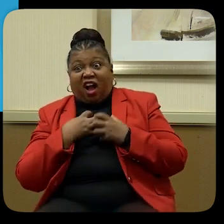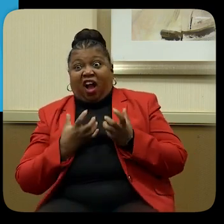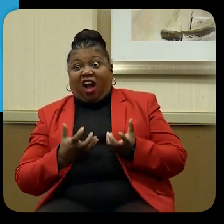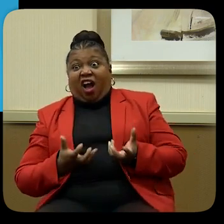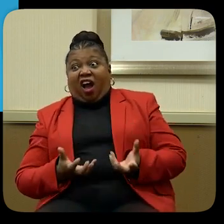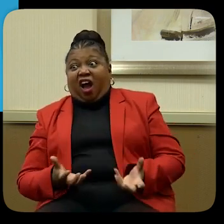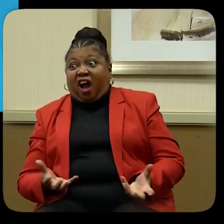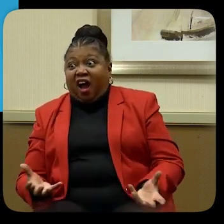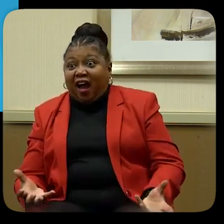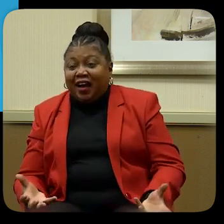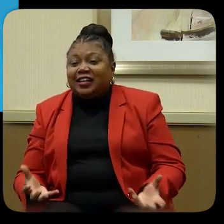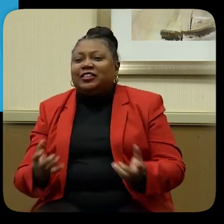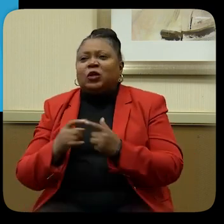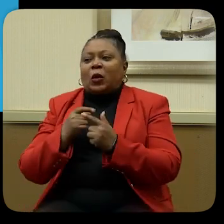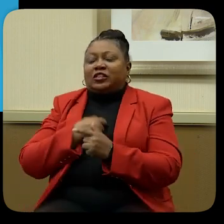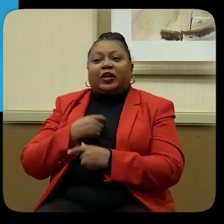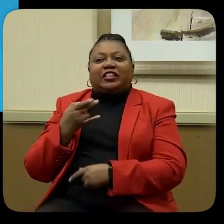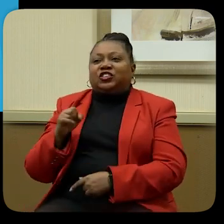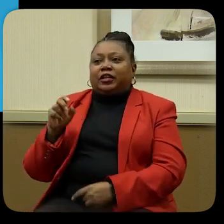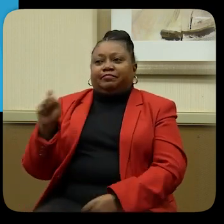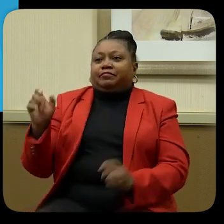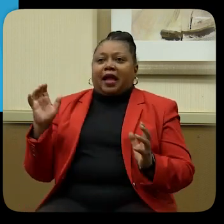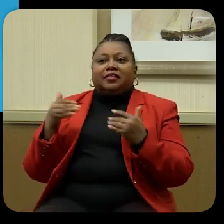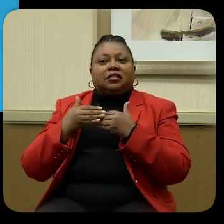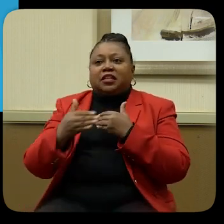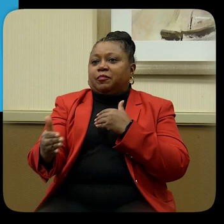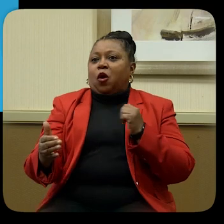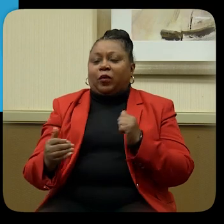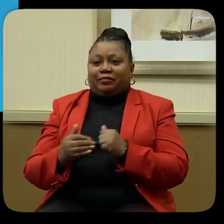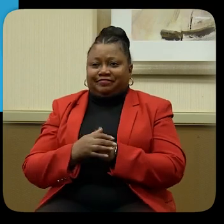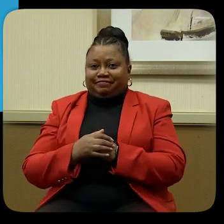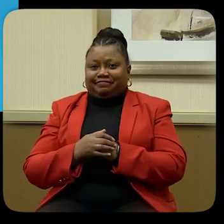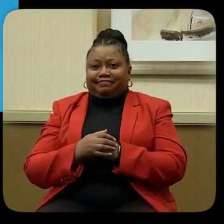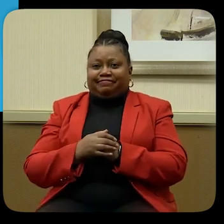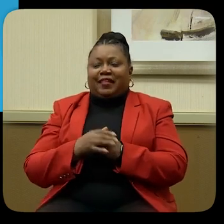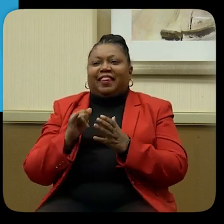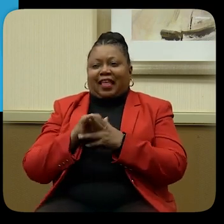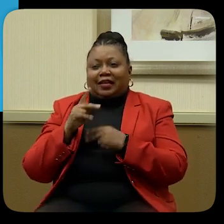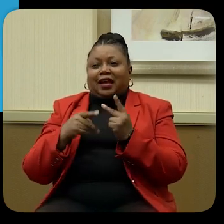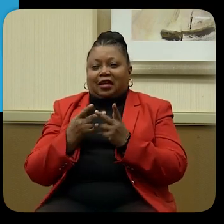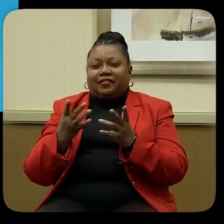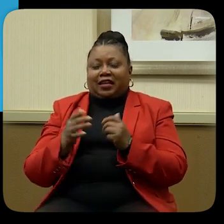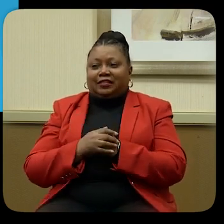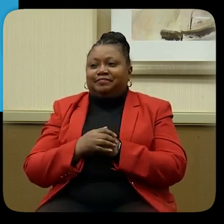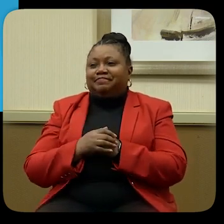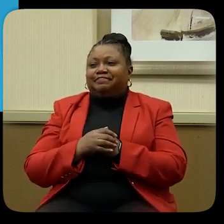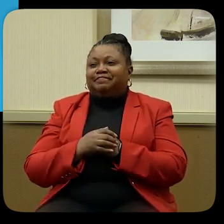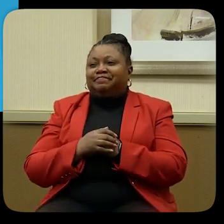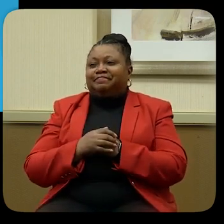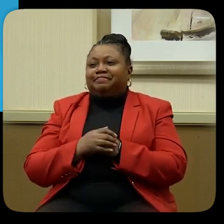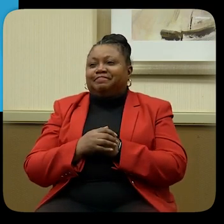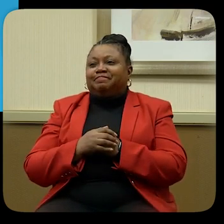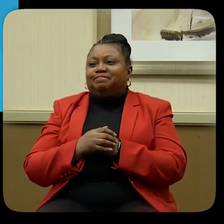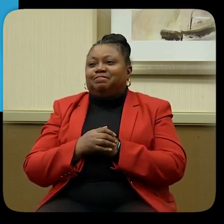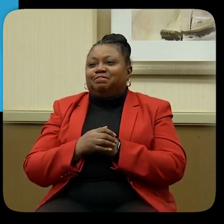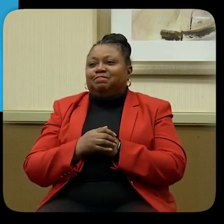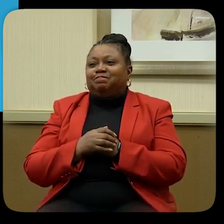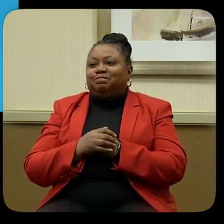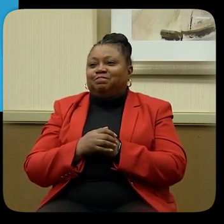So just say, sorry, she, and then just keep going, that kind of thing. All